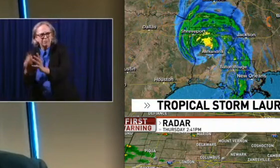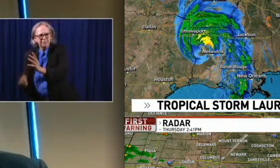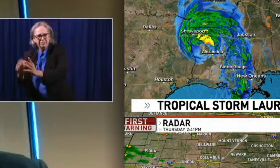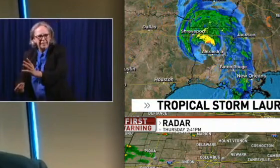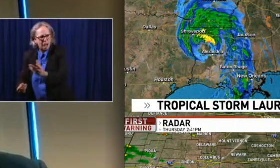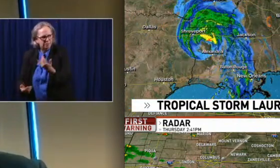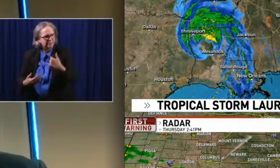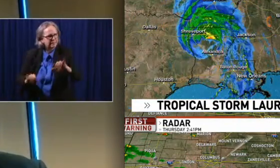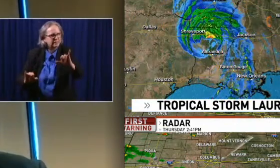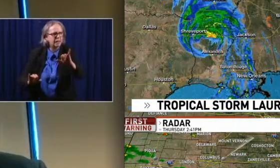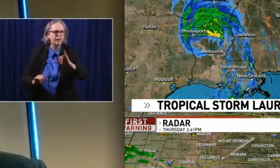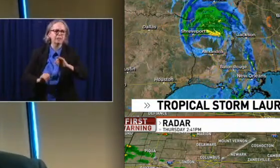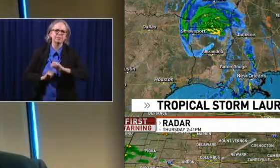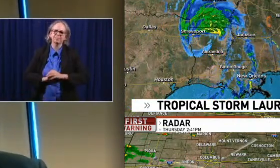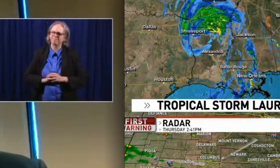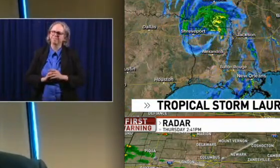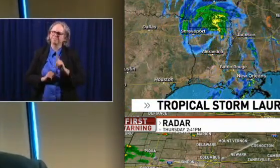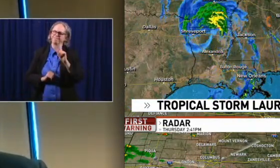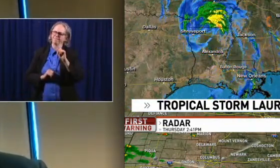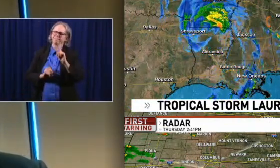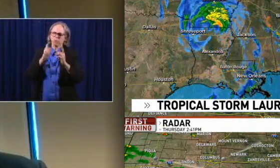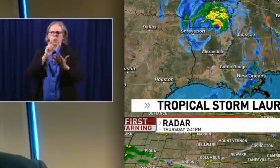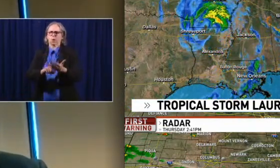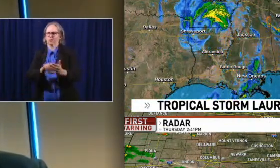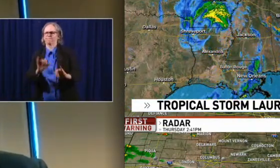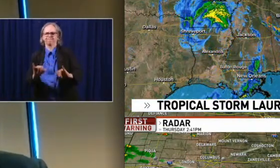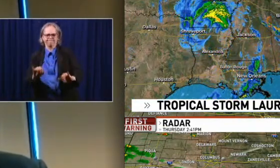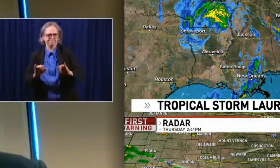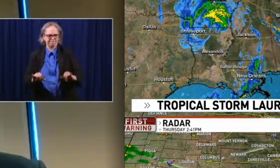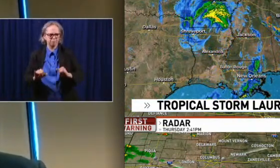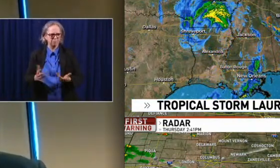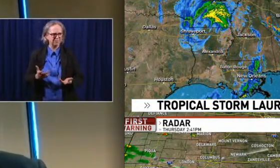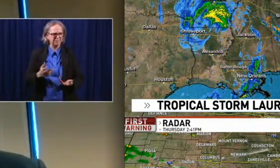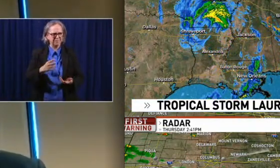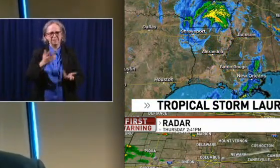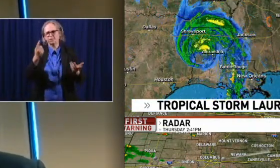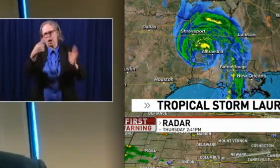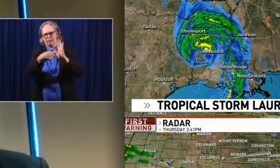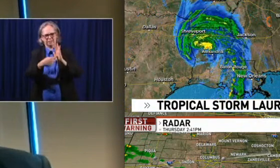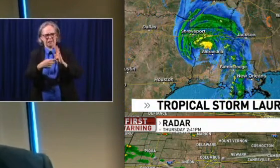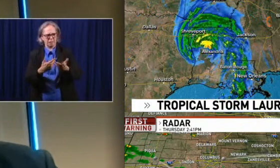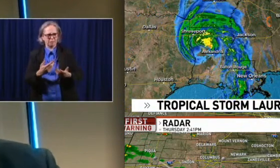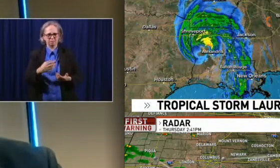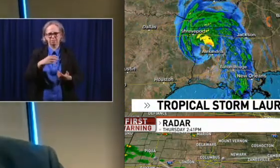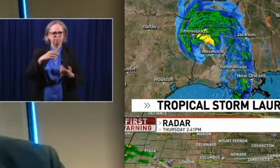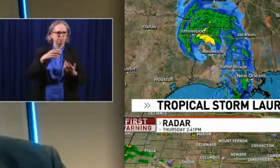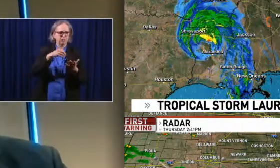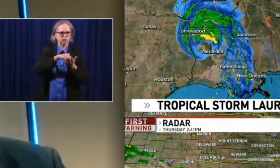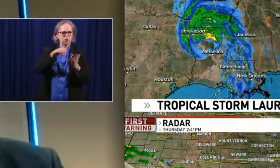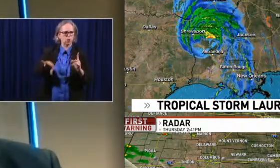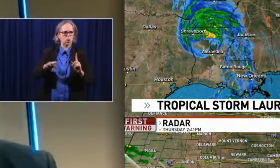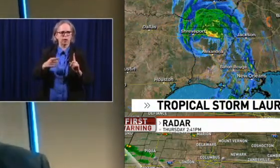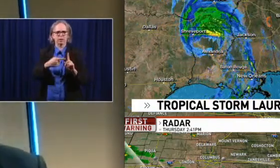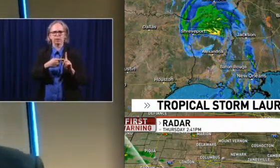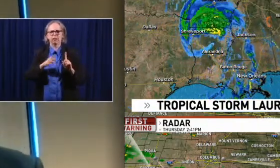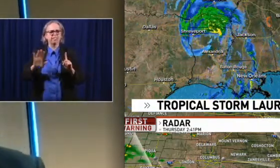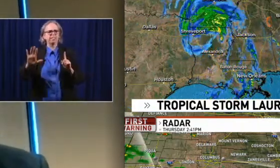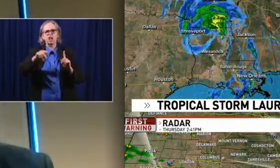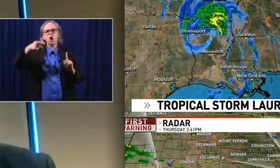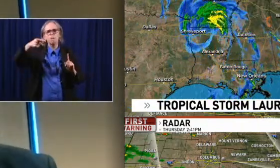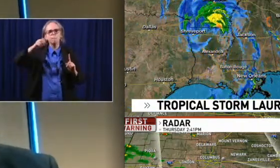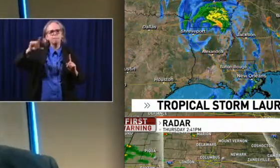students returning to the institution. And those students are most notably our Pell eligible or economically disadvantaged